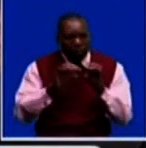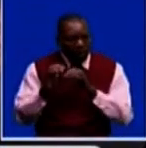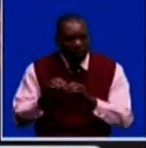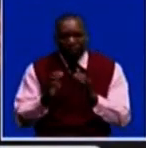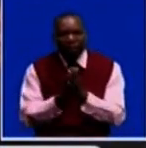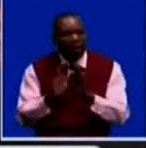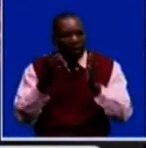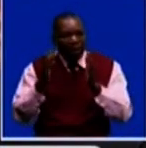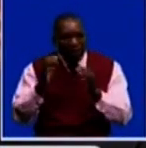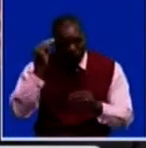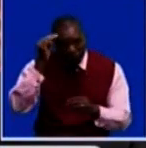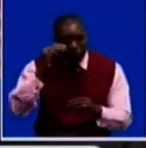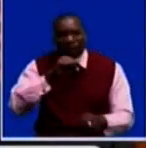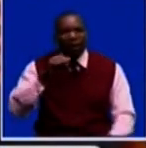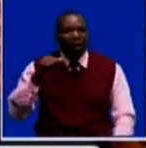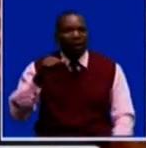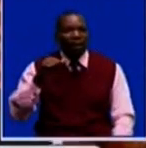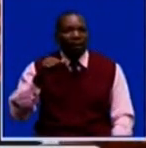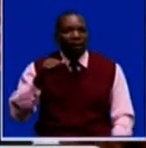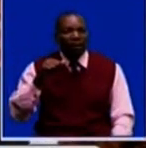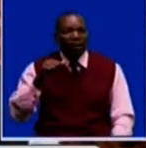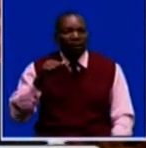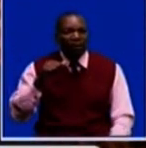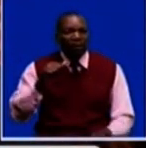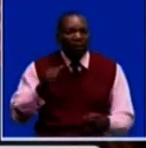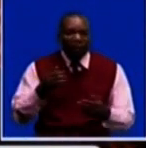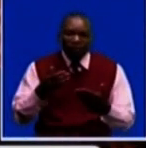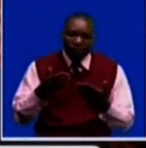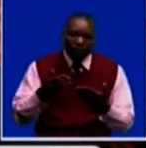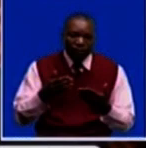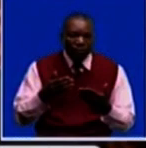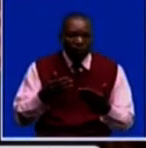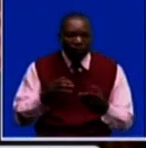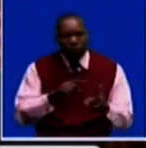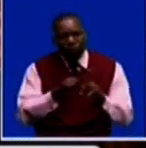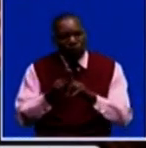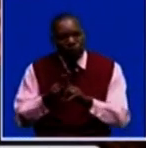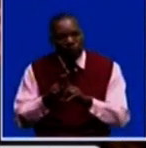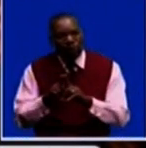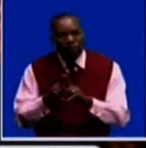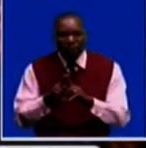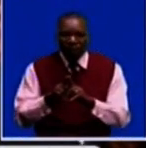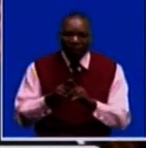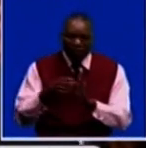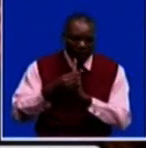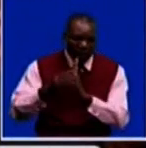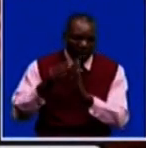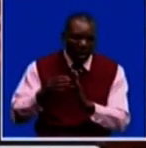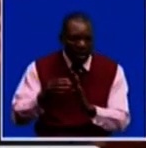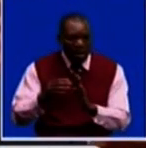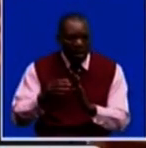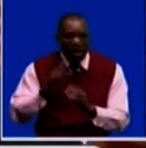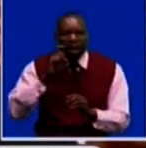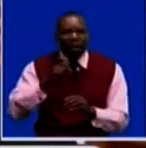to Minister of Agriculture. The PACO is here and directing the operations. I like that.